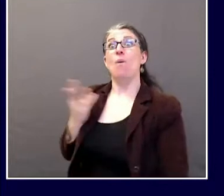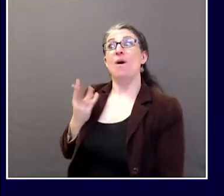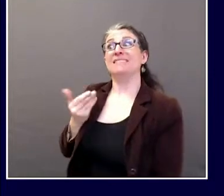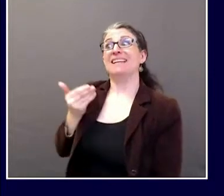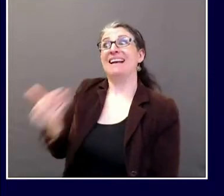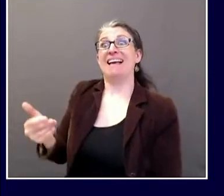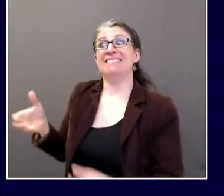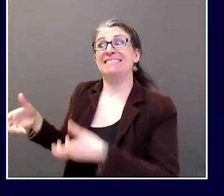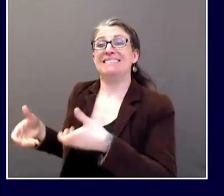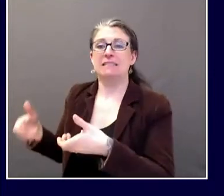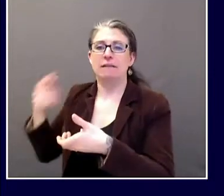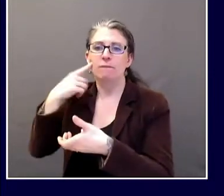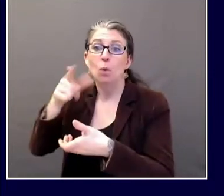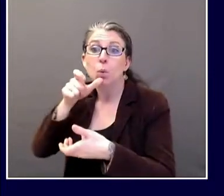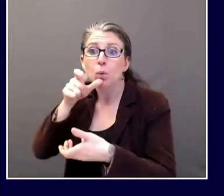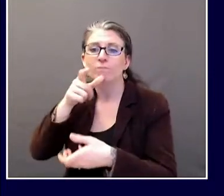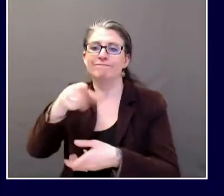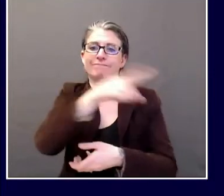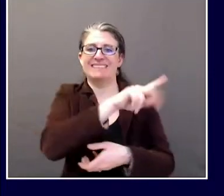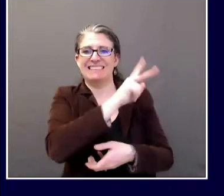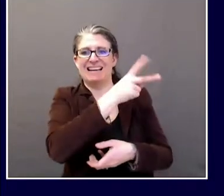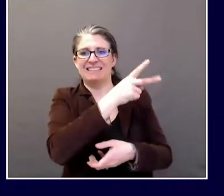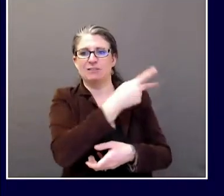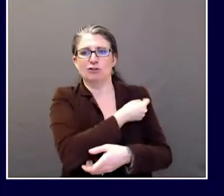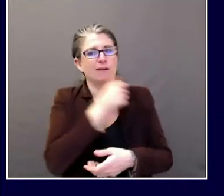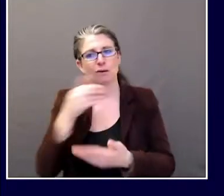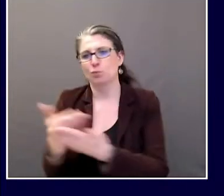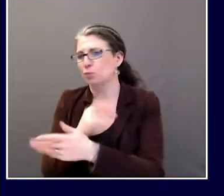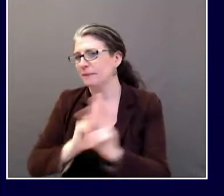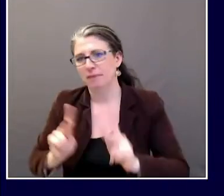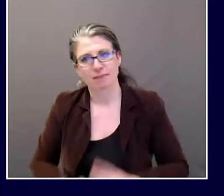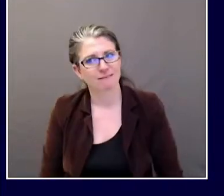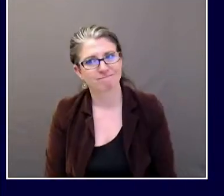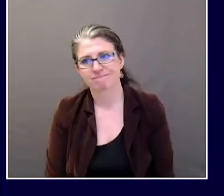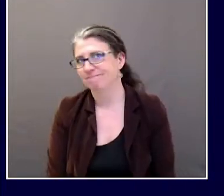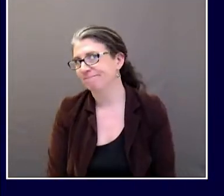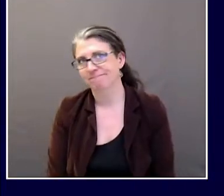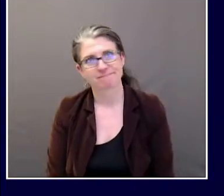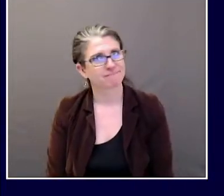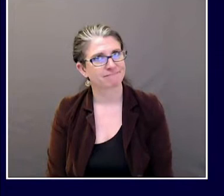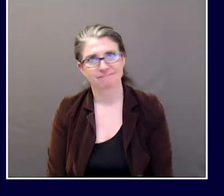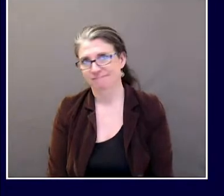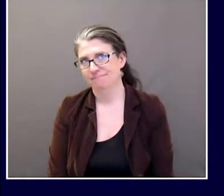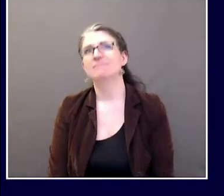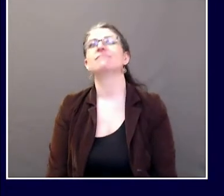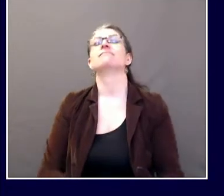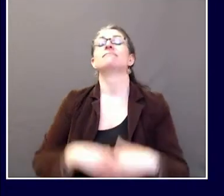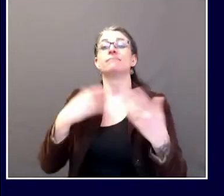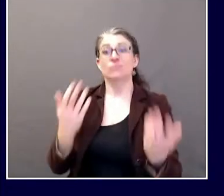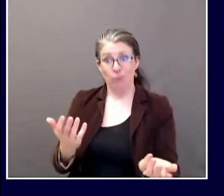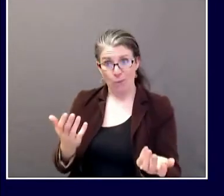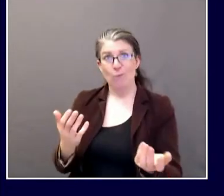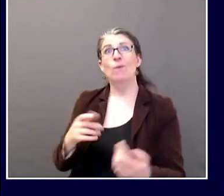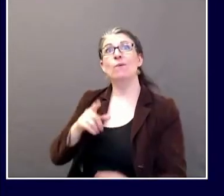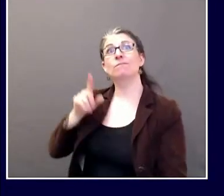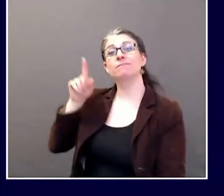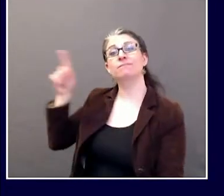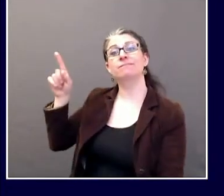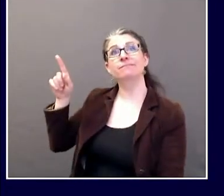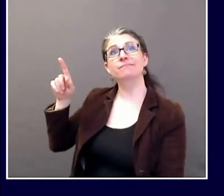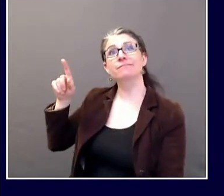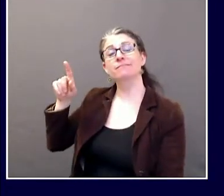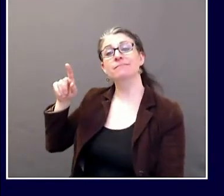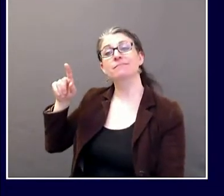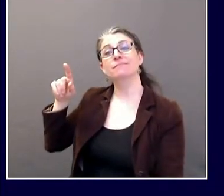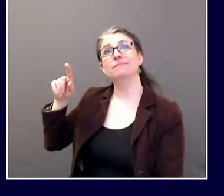That is accurate, or I believe it to be accurate. I haven't verified the numbers myself, but when I talk about 135,000